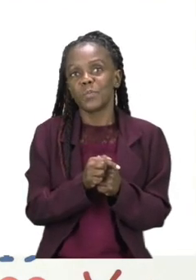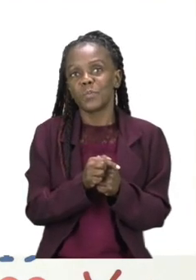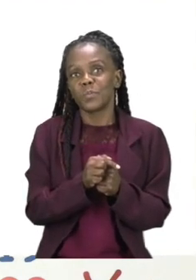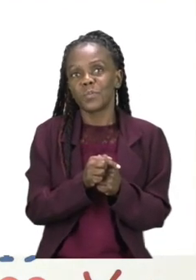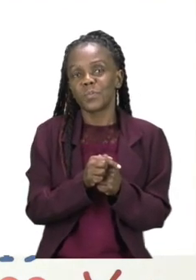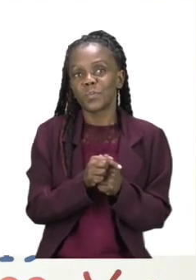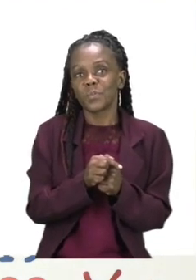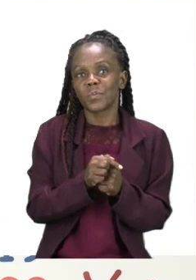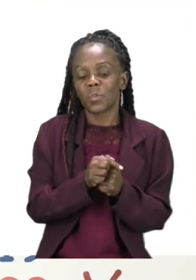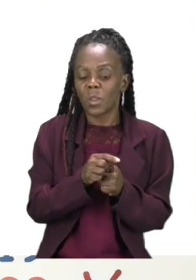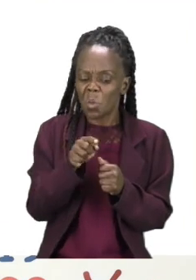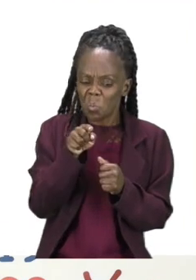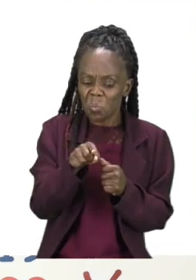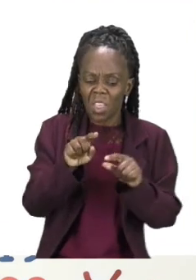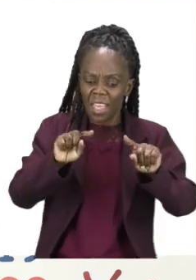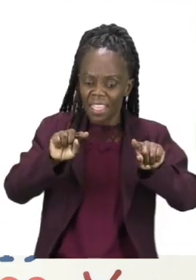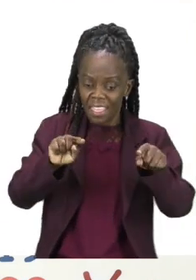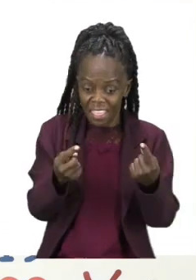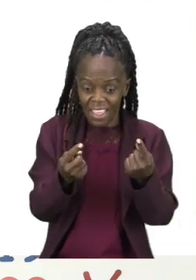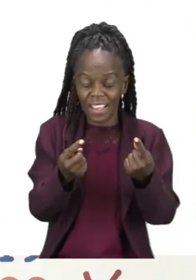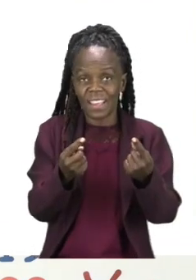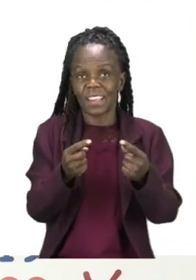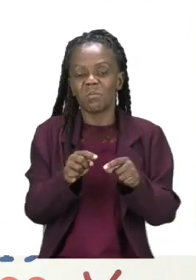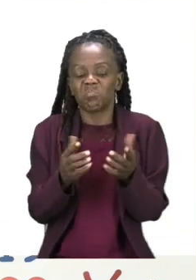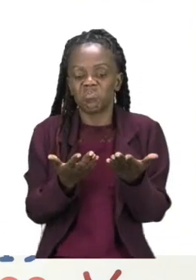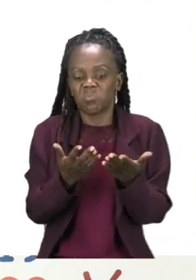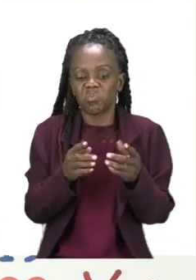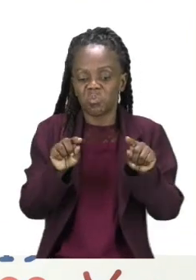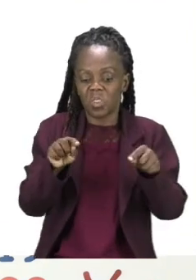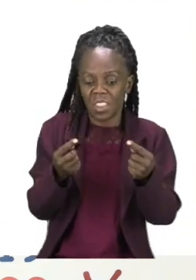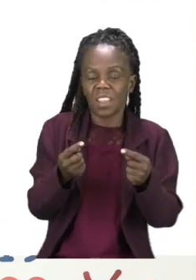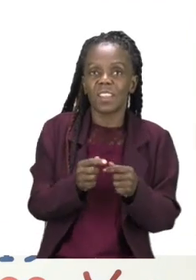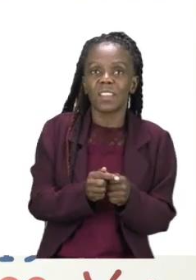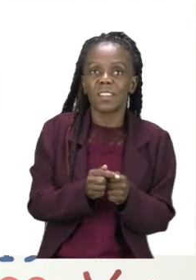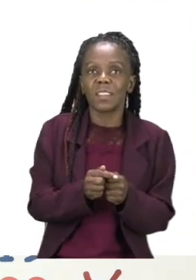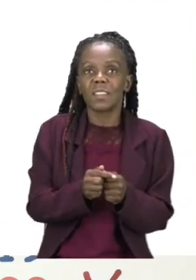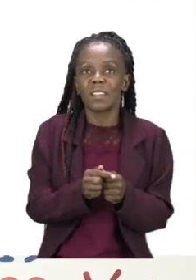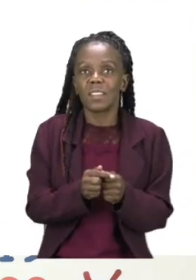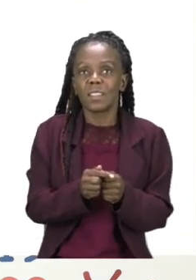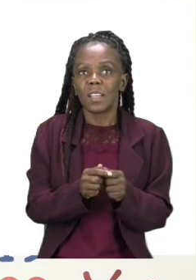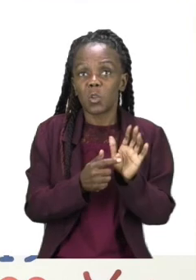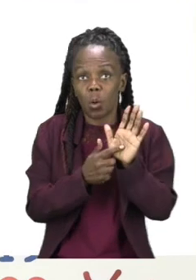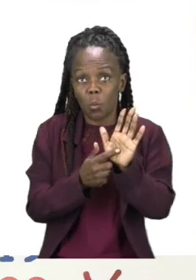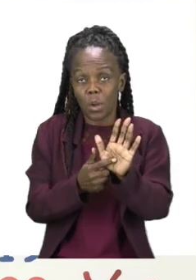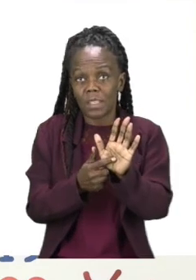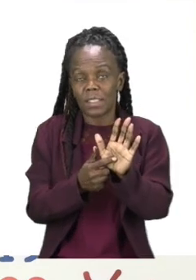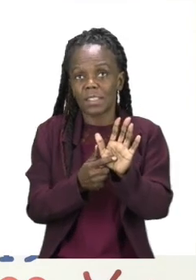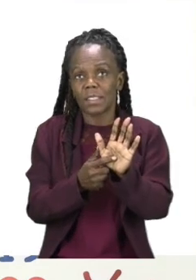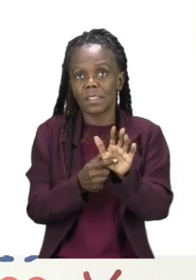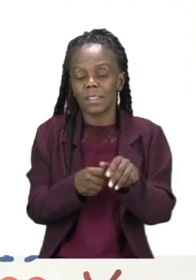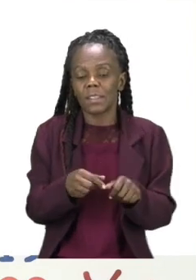If that thing is an animal or an object, we point to that object or animal and we